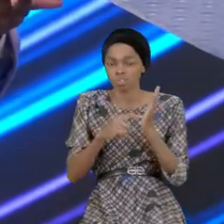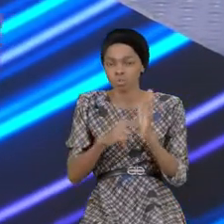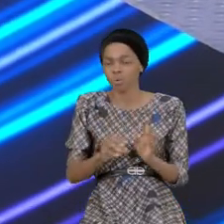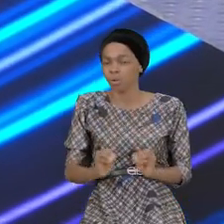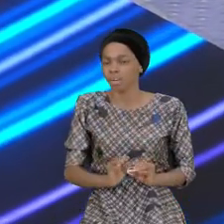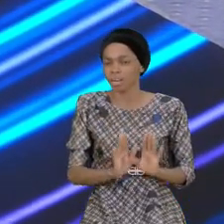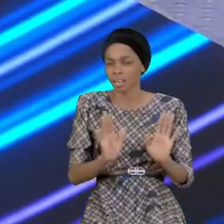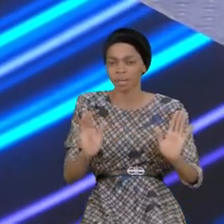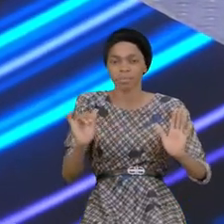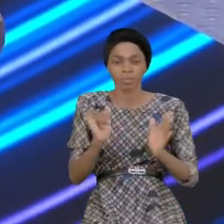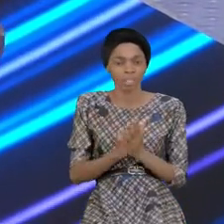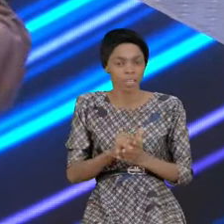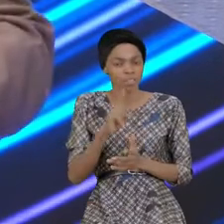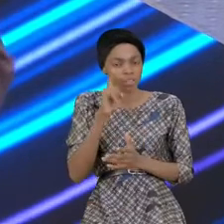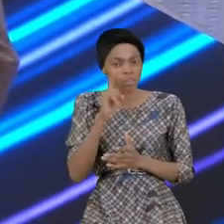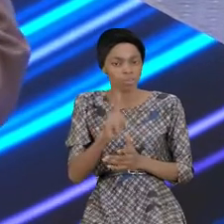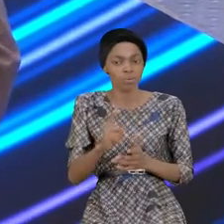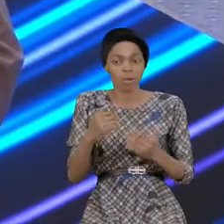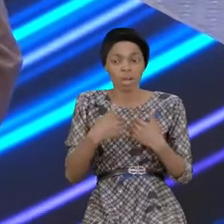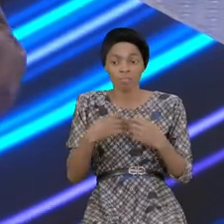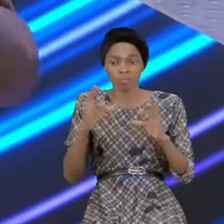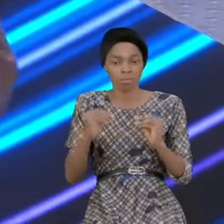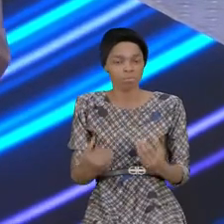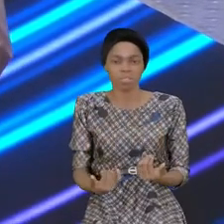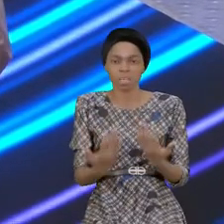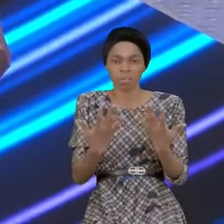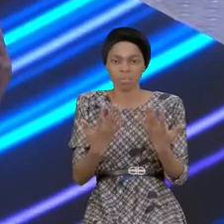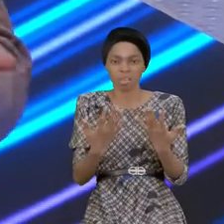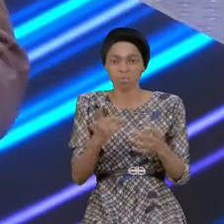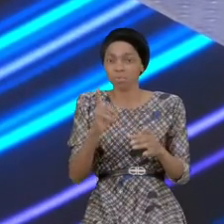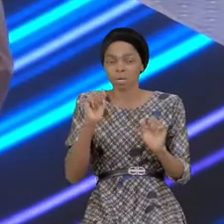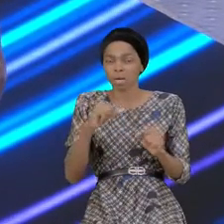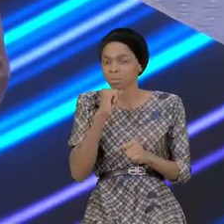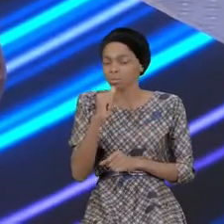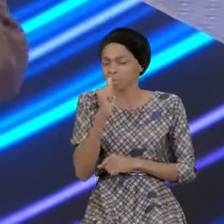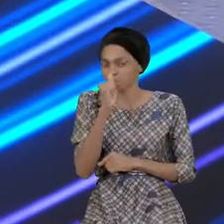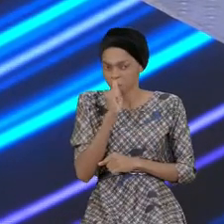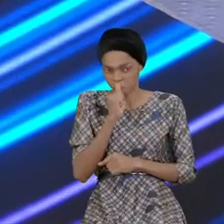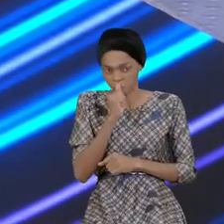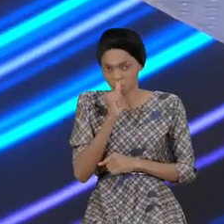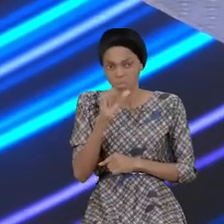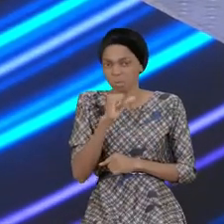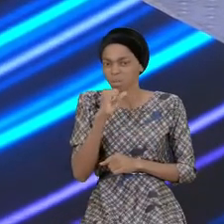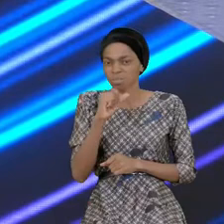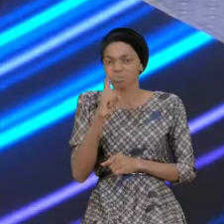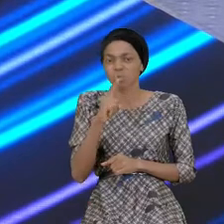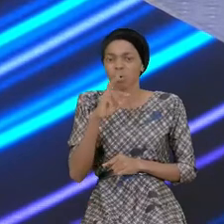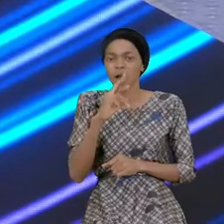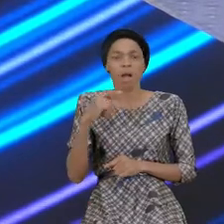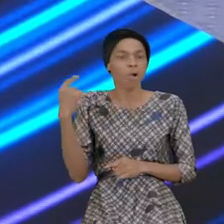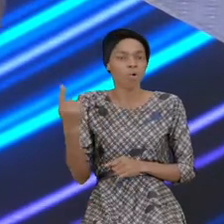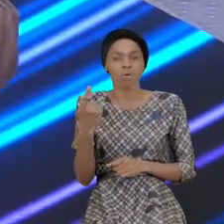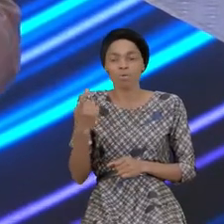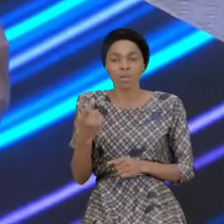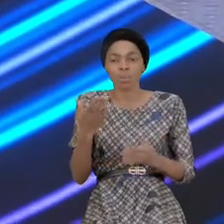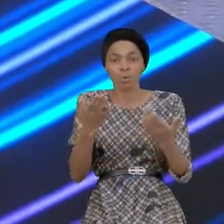clearly that you have no self-denial. You cannot bear any cross. You always want to bulldoze